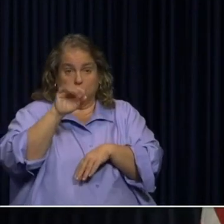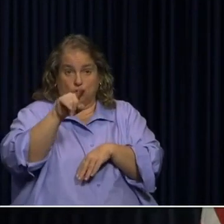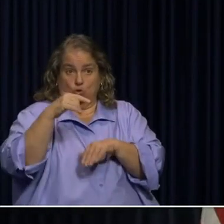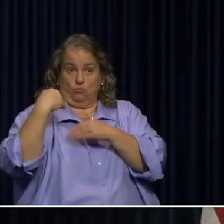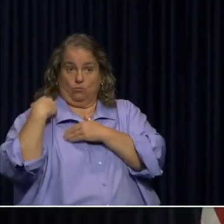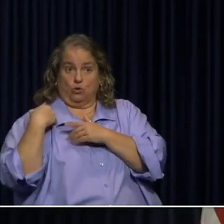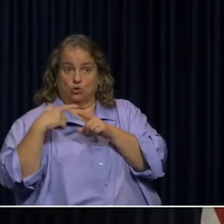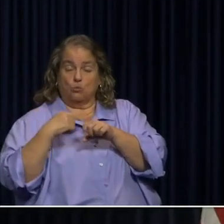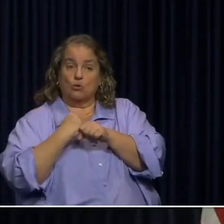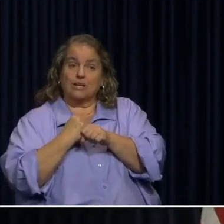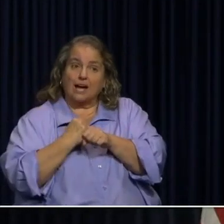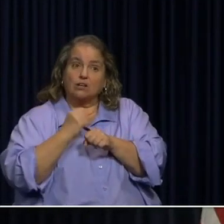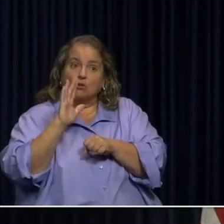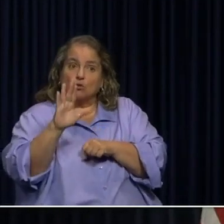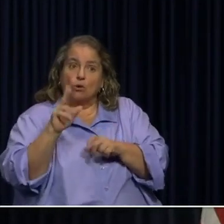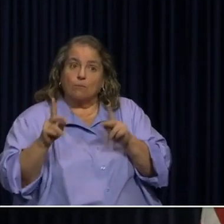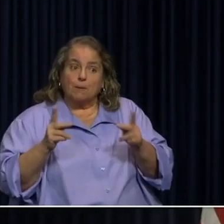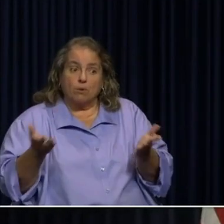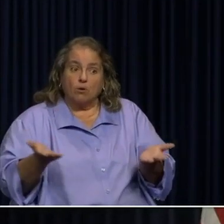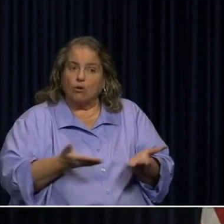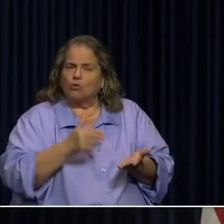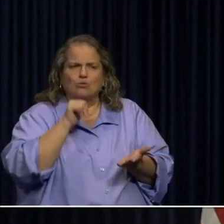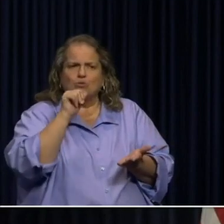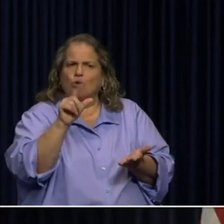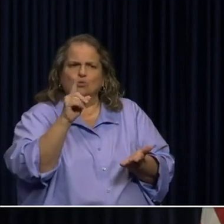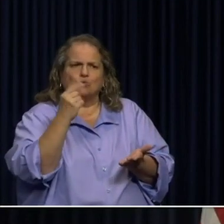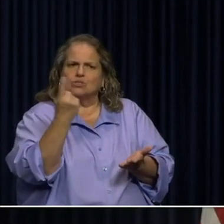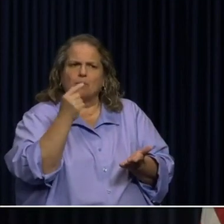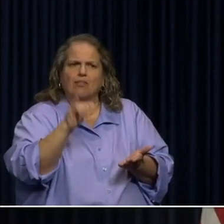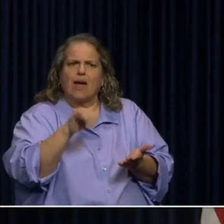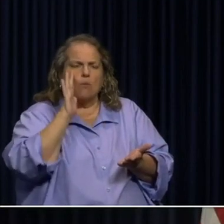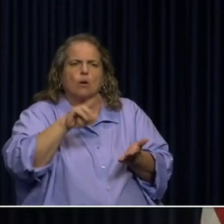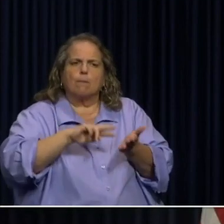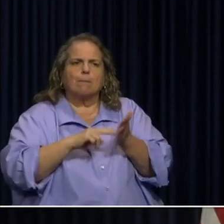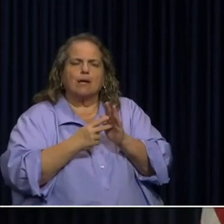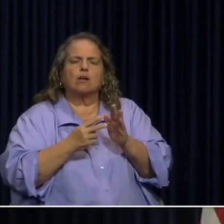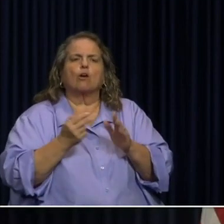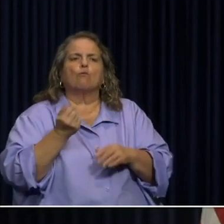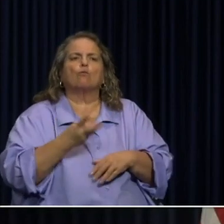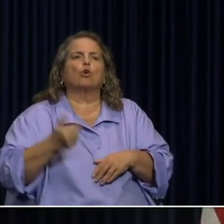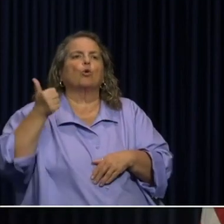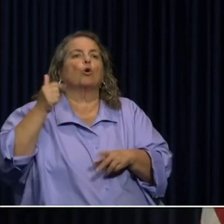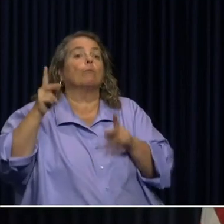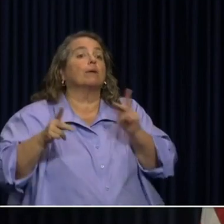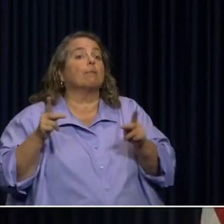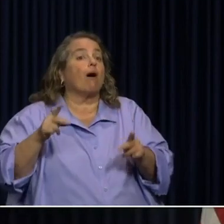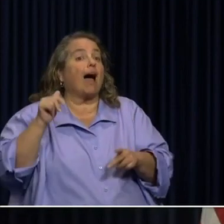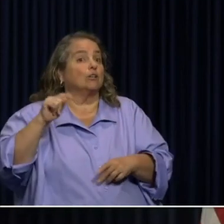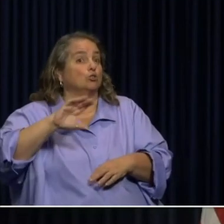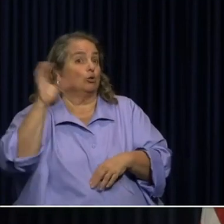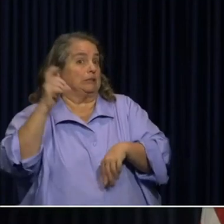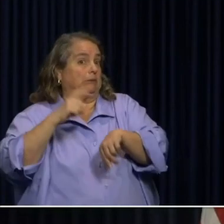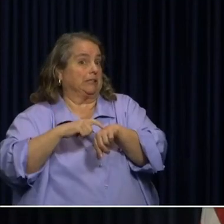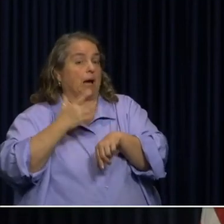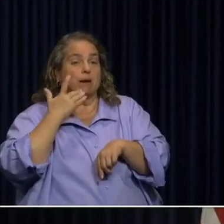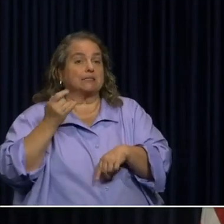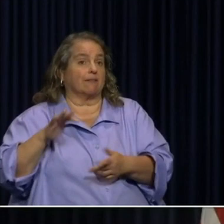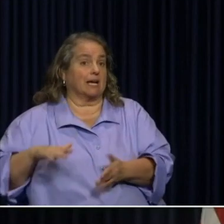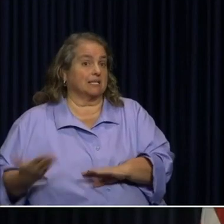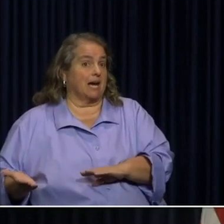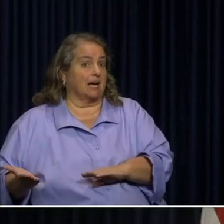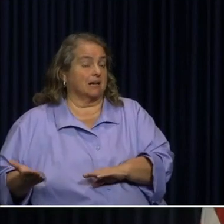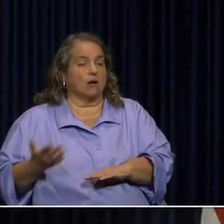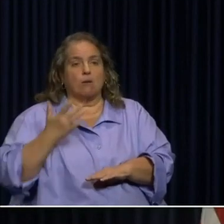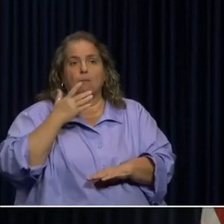with protecting your flock, don't do something that will mean that there are fewer people at Christmas than the service you want to put on